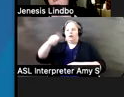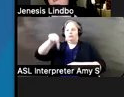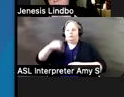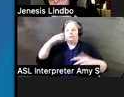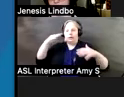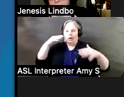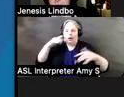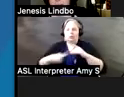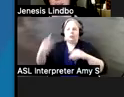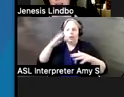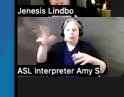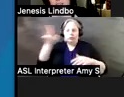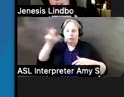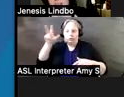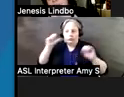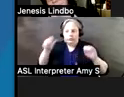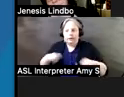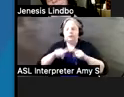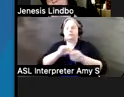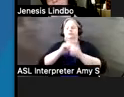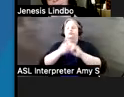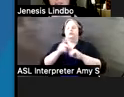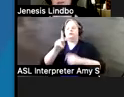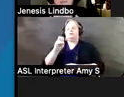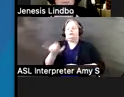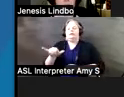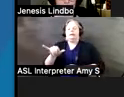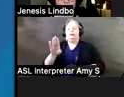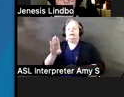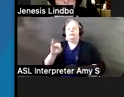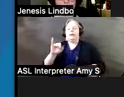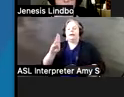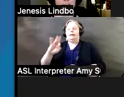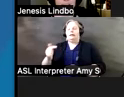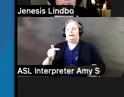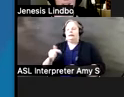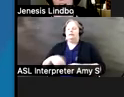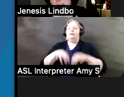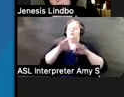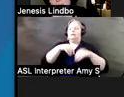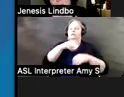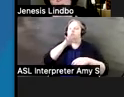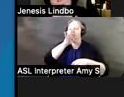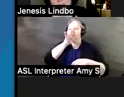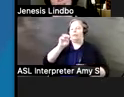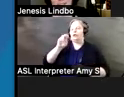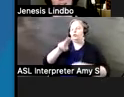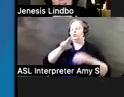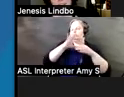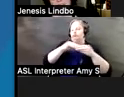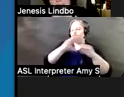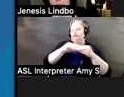sounds that you hear, changing the key binding, menu narration, audio